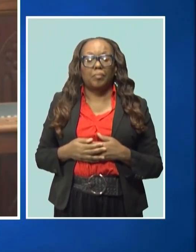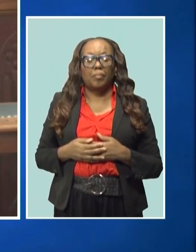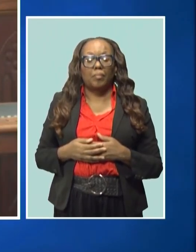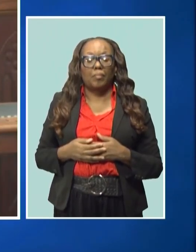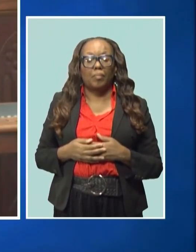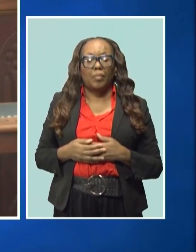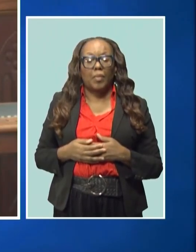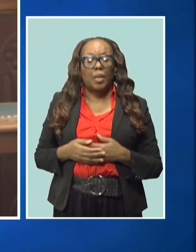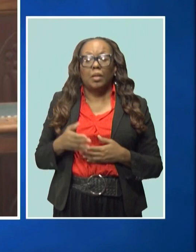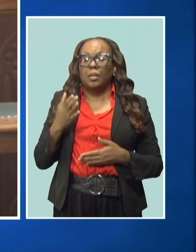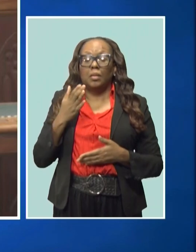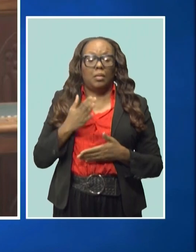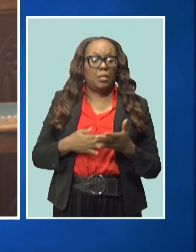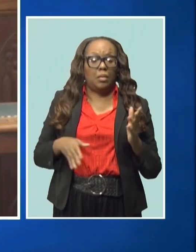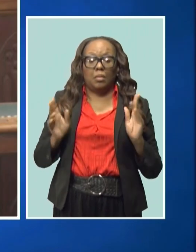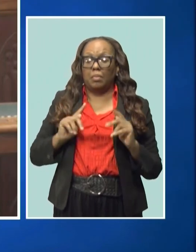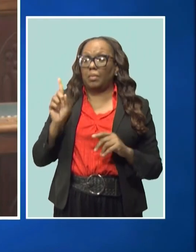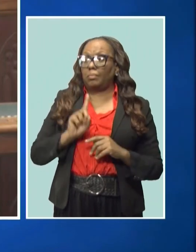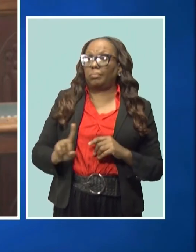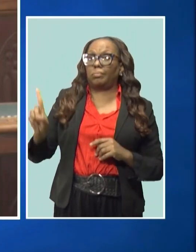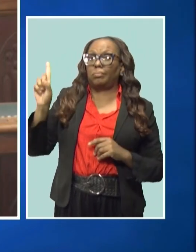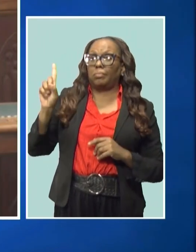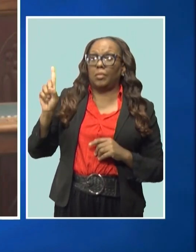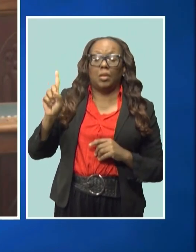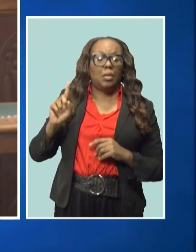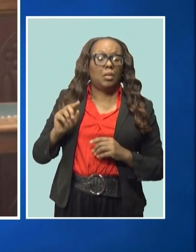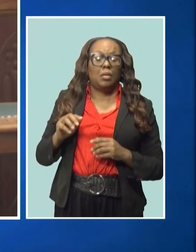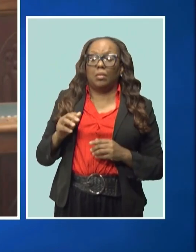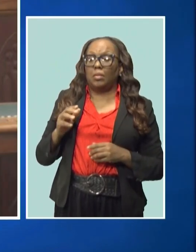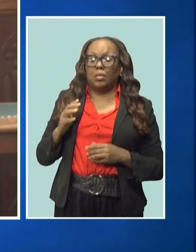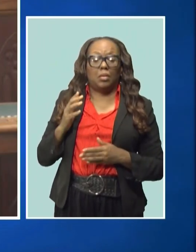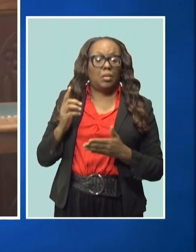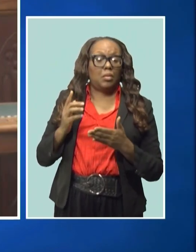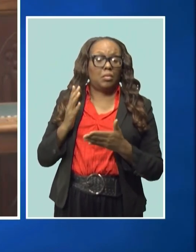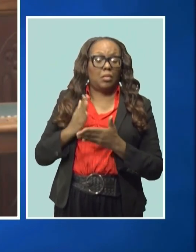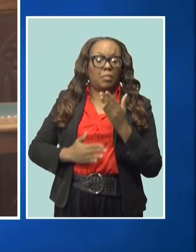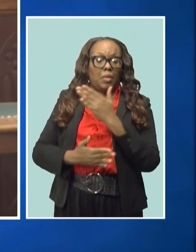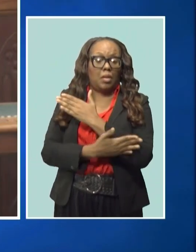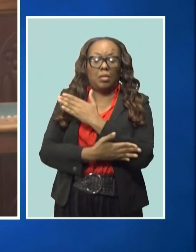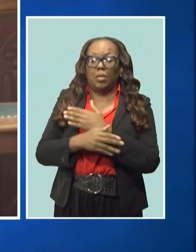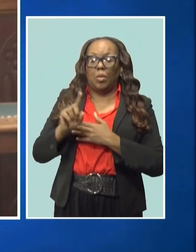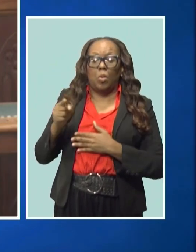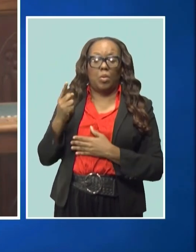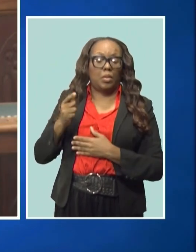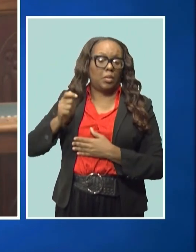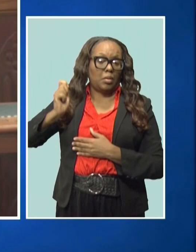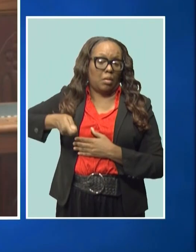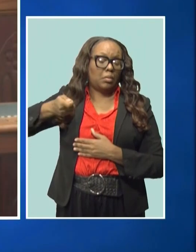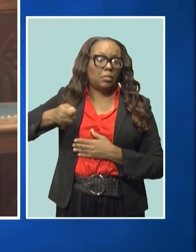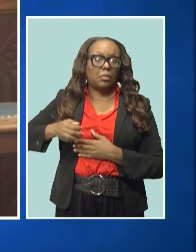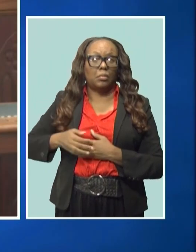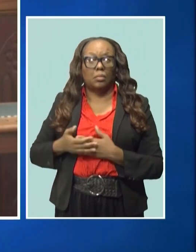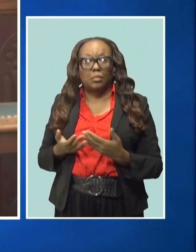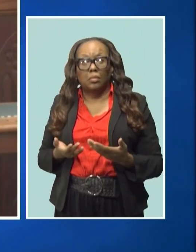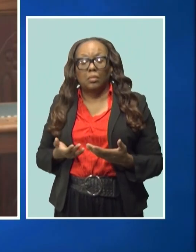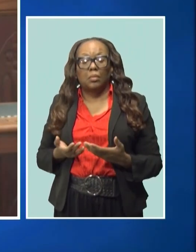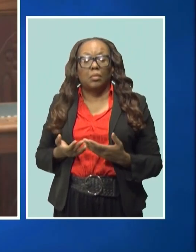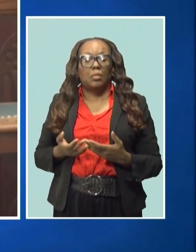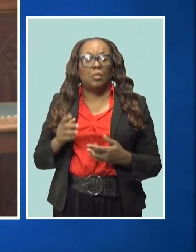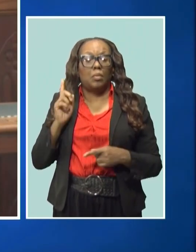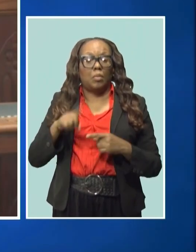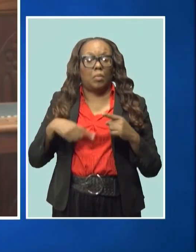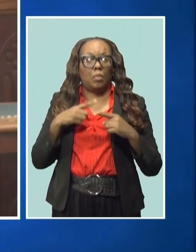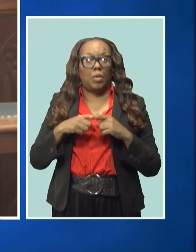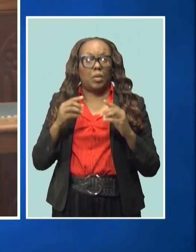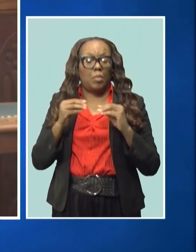accept that some trials are judge alone. And the Attorney General would have said it, the more complex trials, and I want